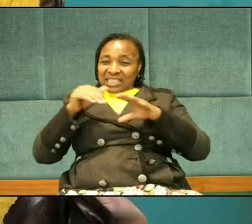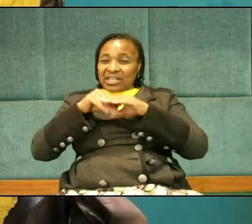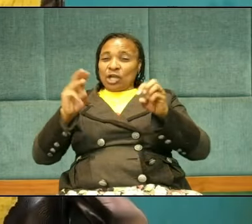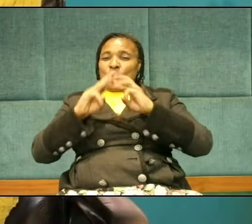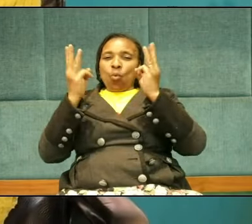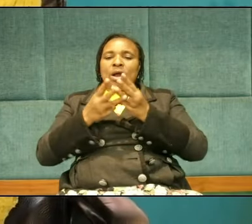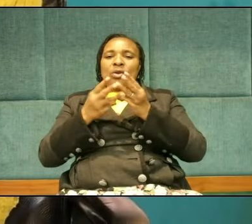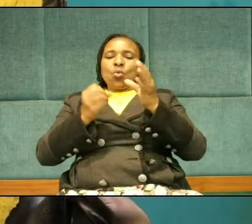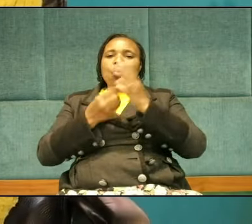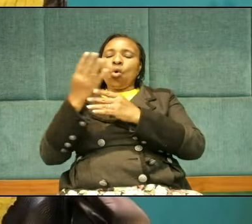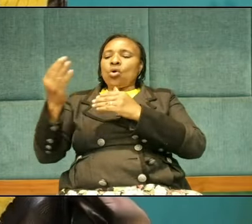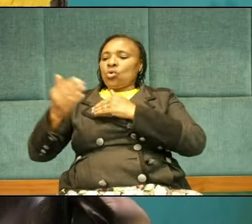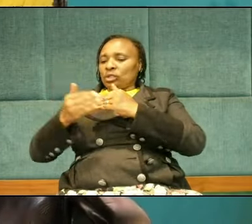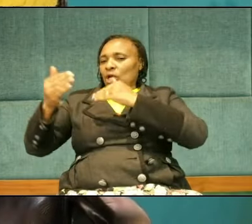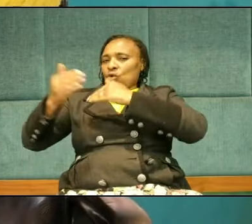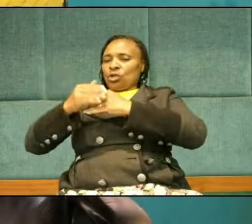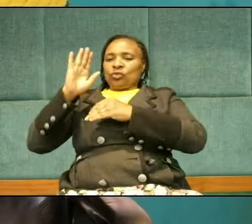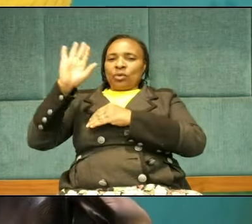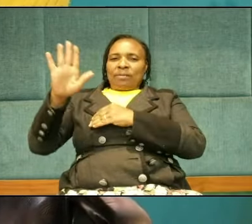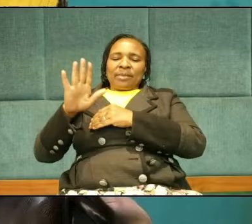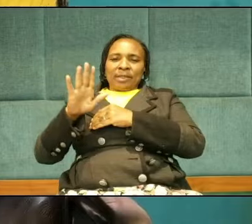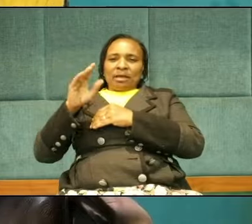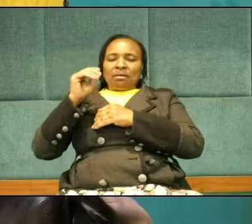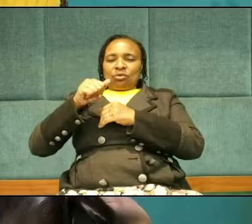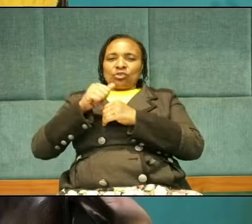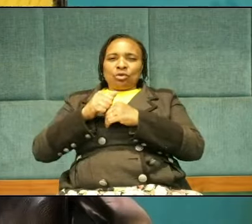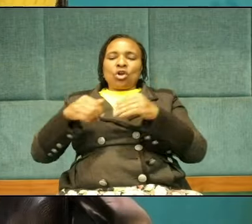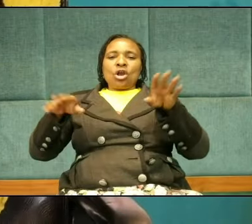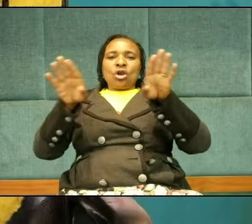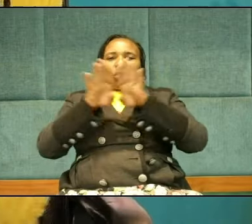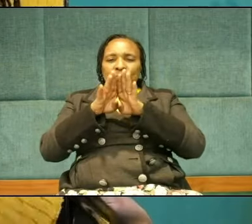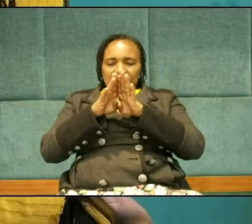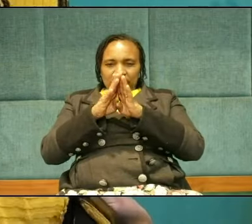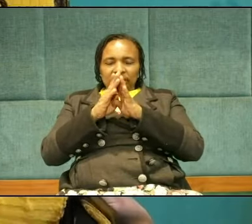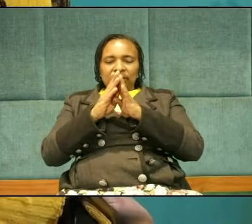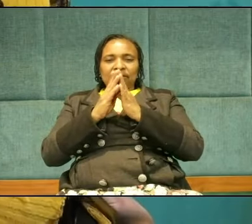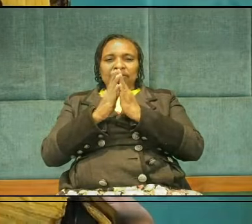closer and closer to him. Winston, can you please close us in prayer?